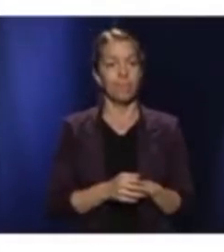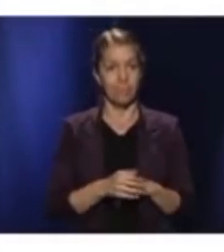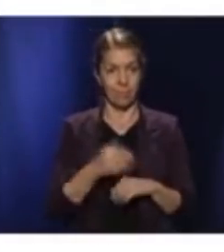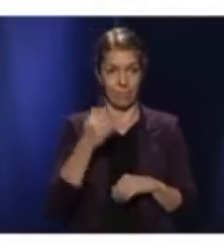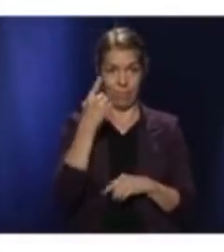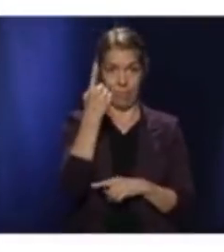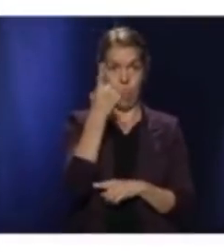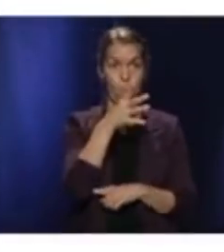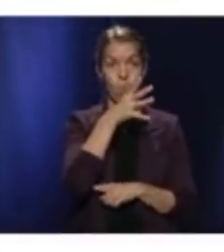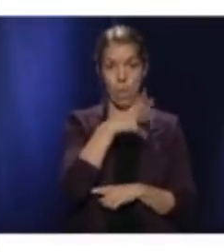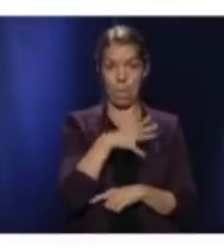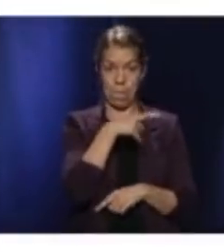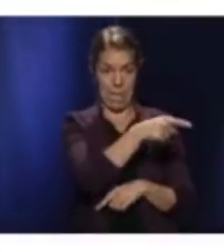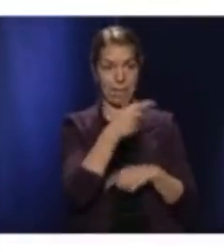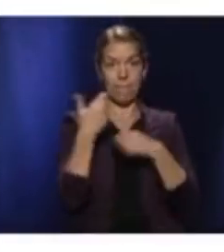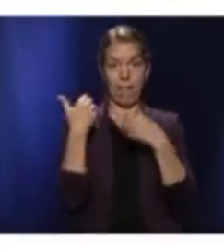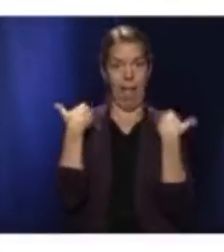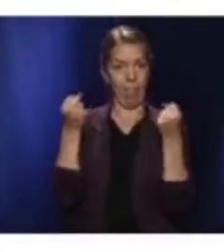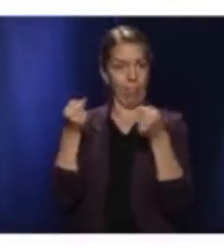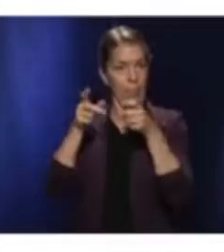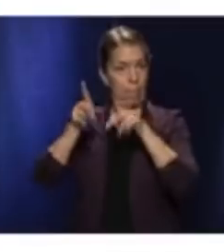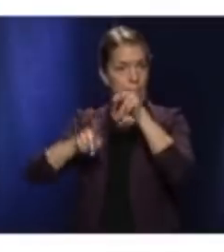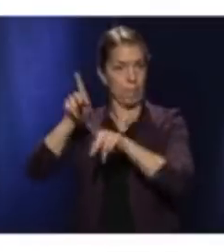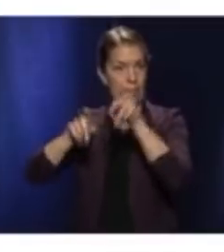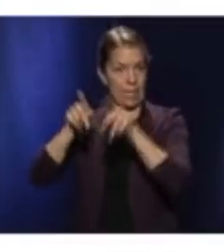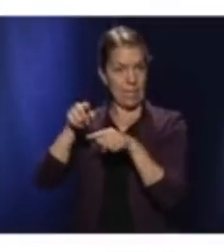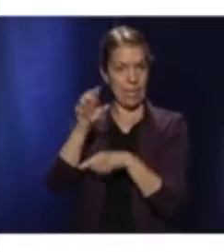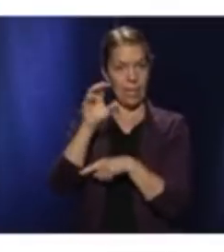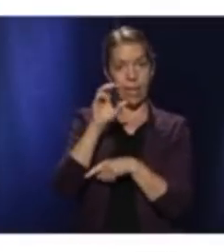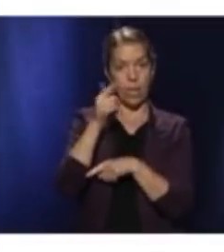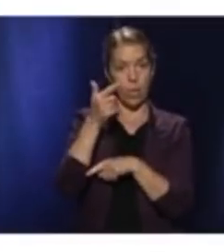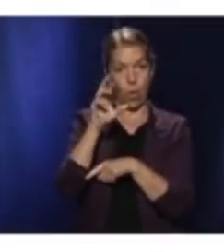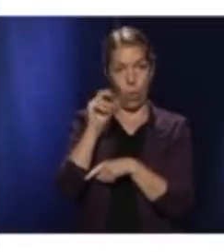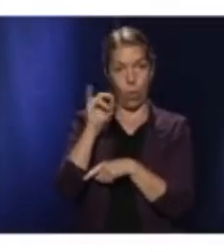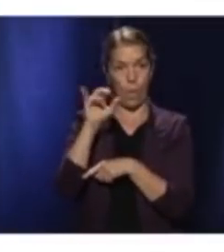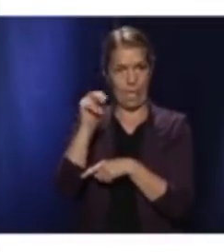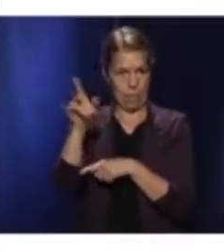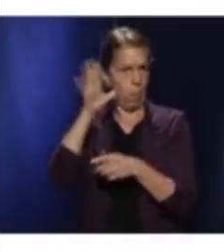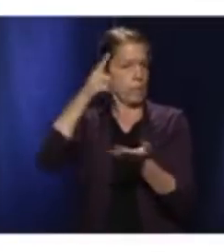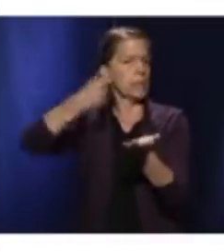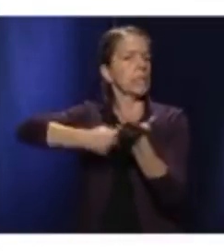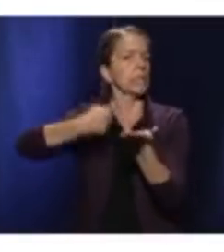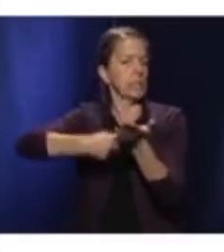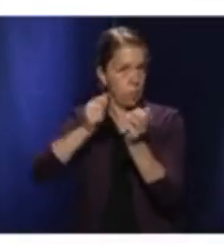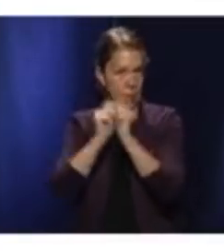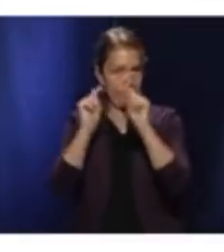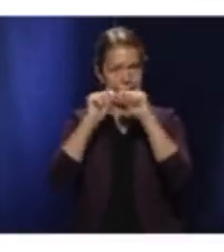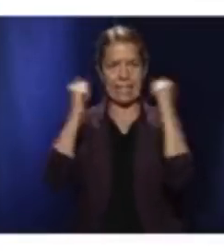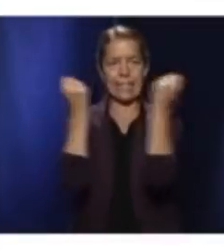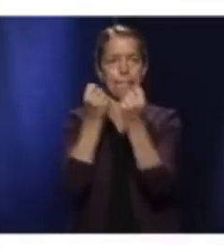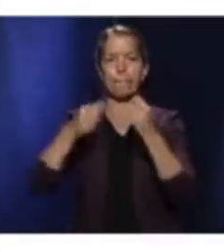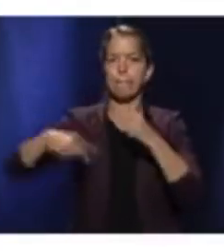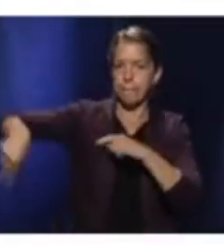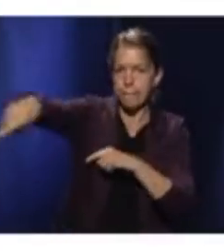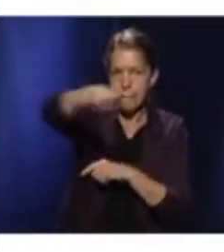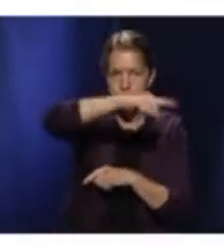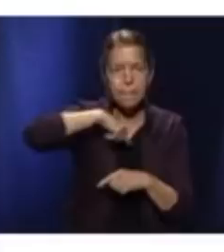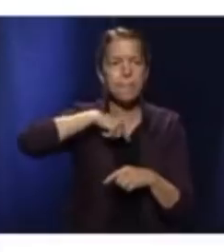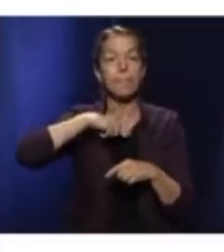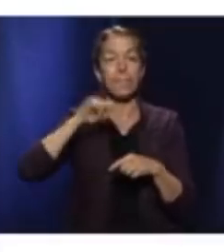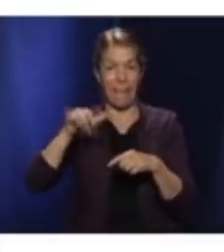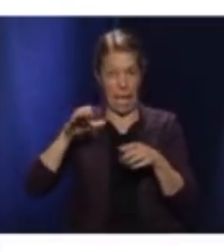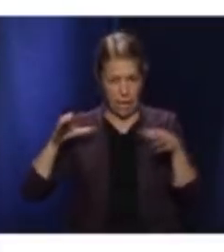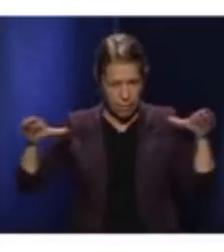Montreal will be discussing with the team, with all the teams surrounding Montreal, to make sure that